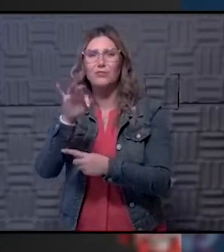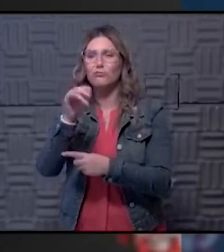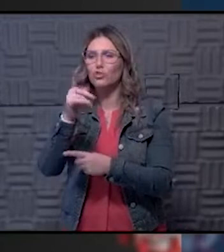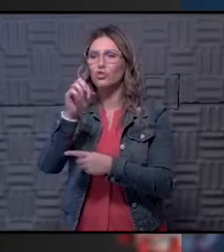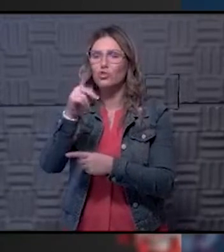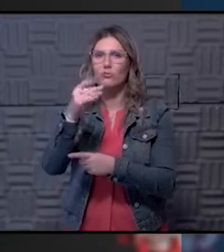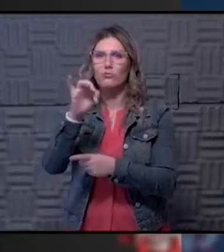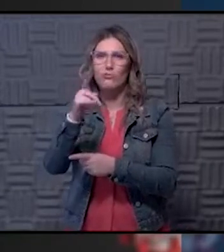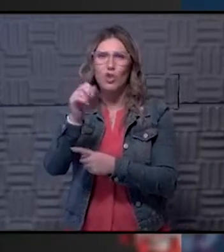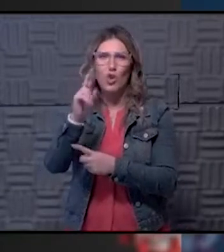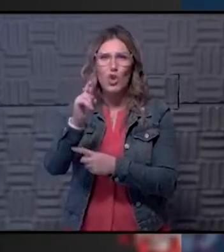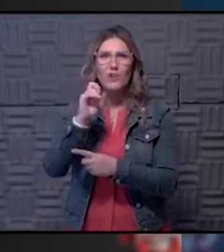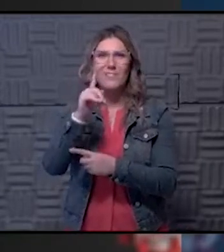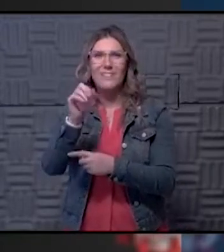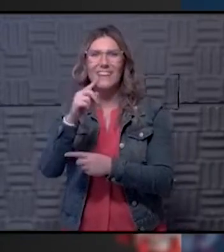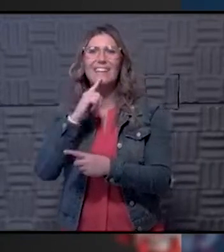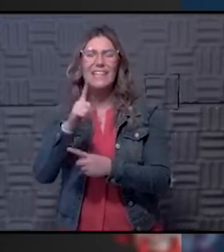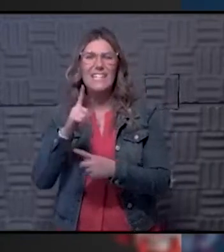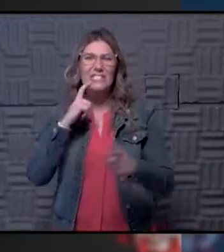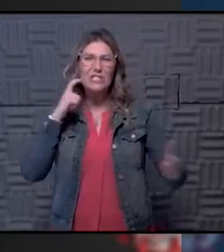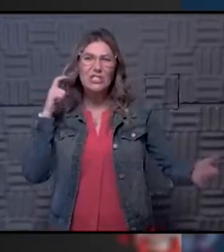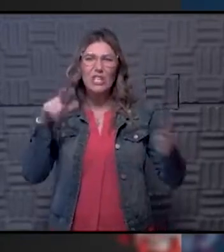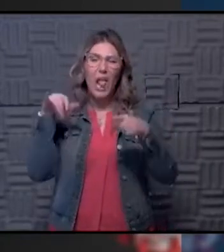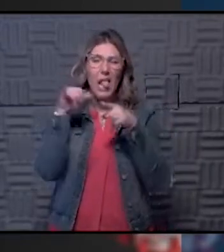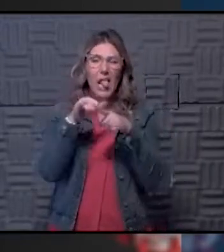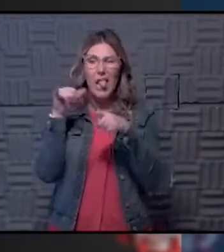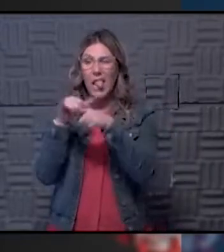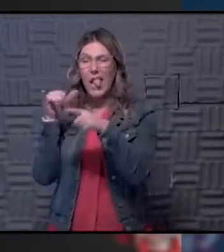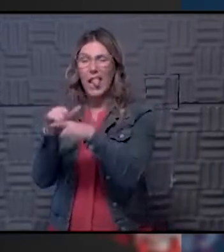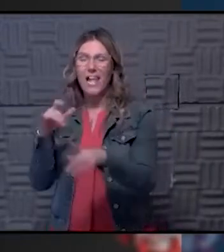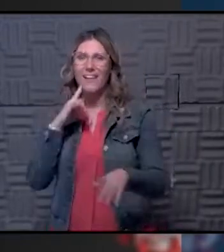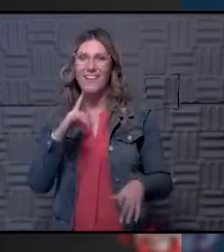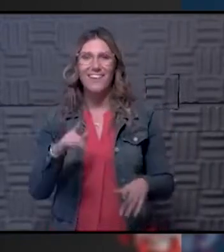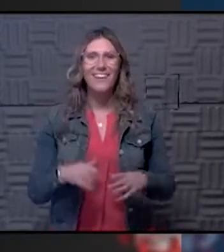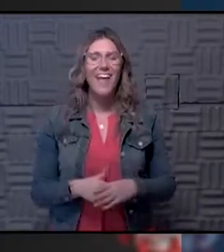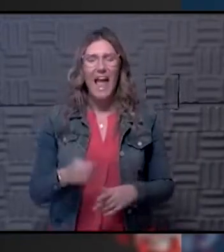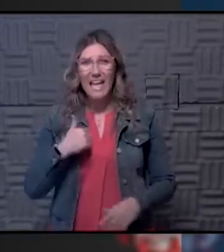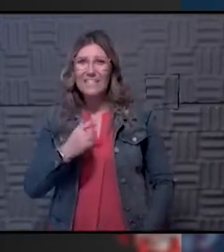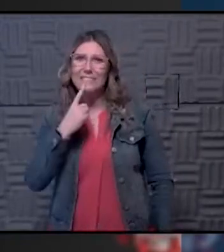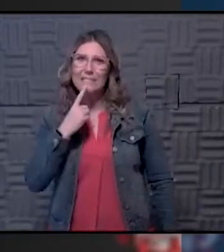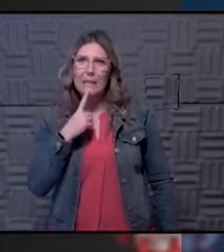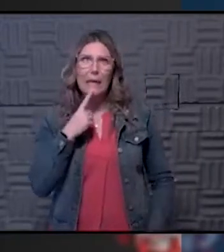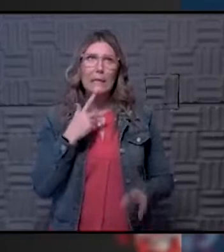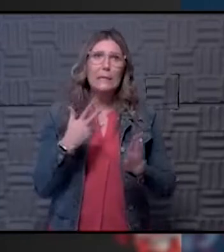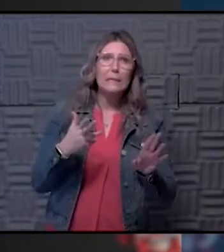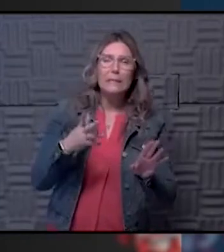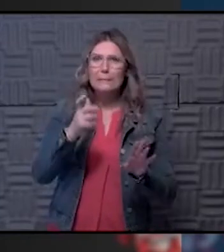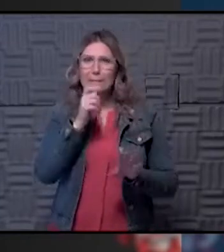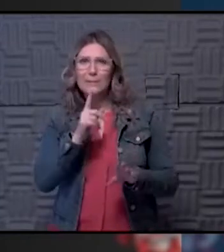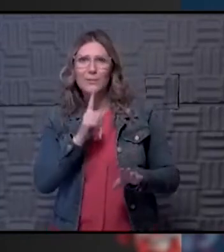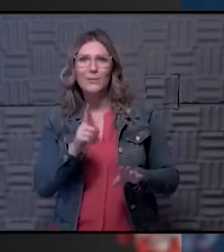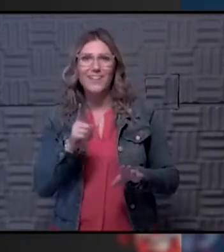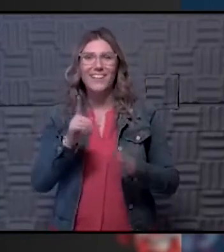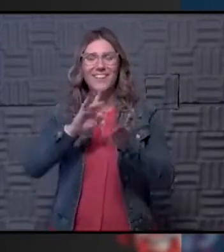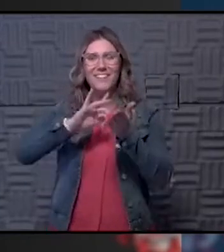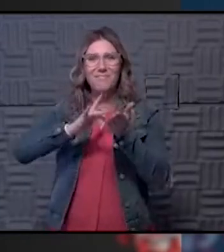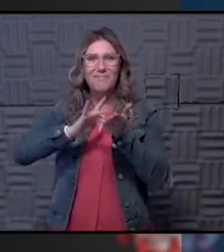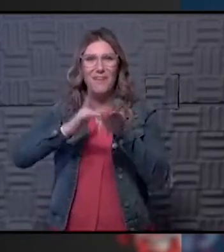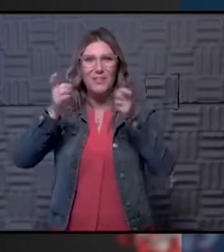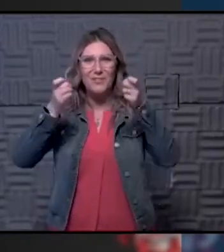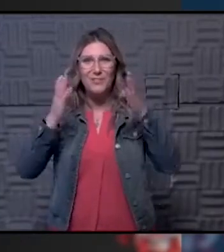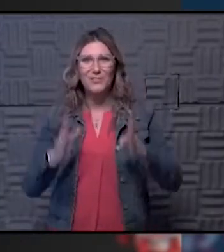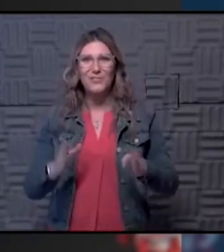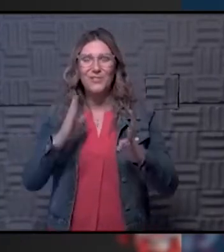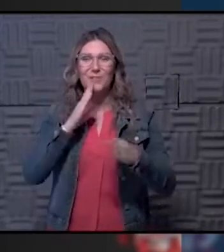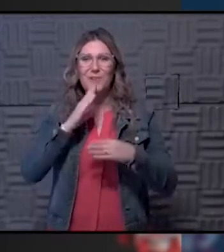Malignancies and Cellular Therapeutics. That's a big mouthful. Say it in one breath. Yeah, I did, but barely. Medical Director of the Bone